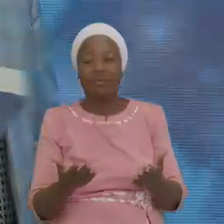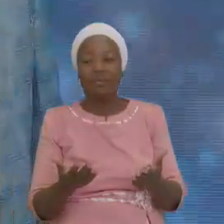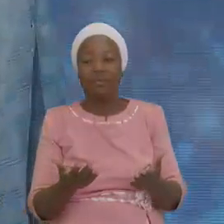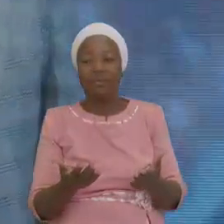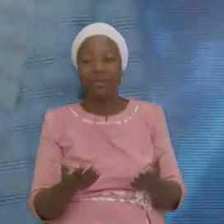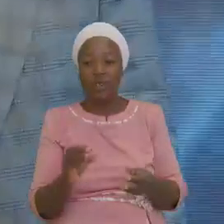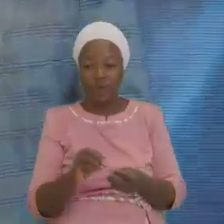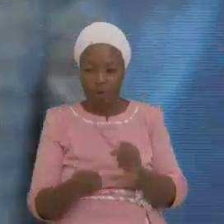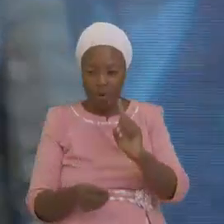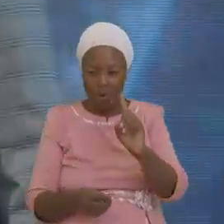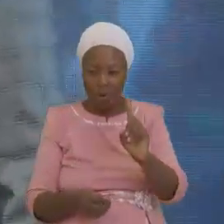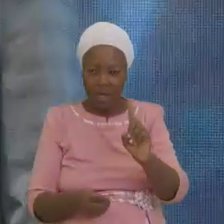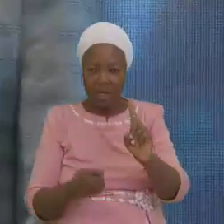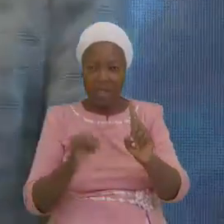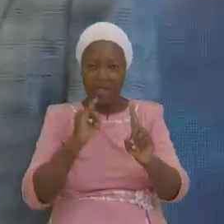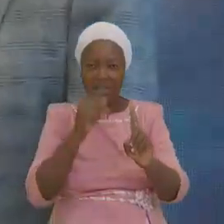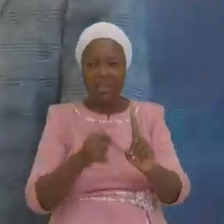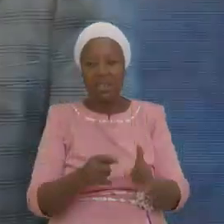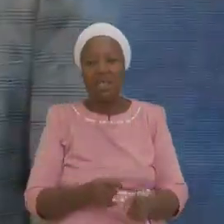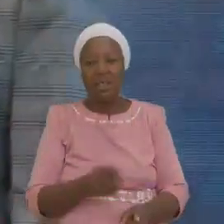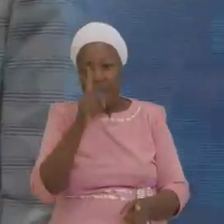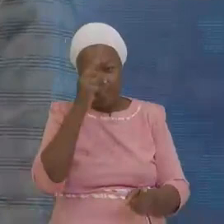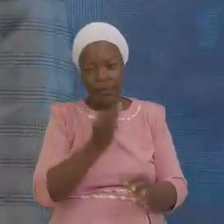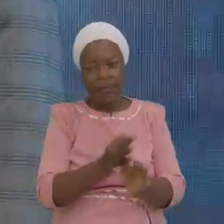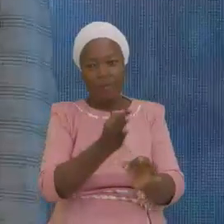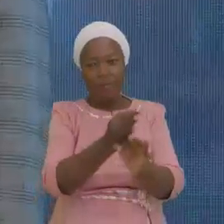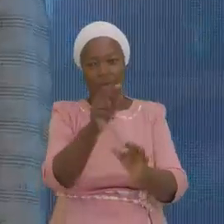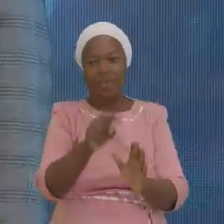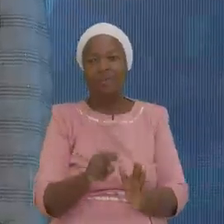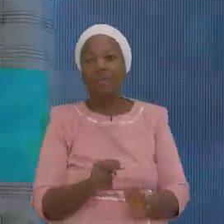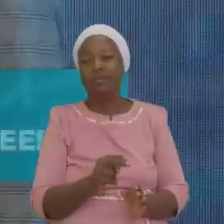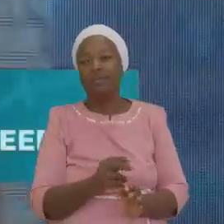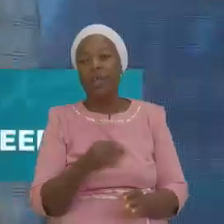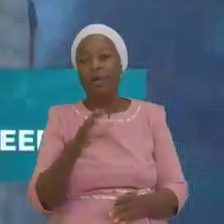Number one is the faithfulness of the promise keeper.